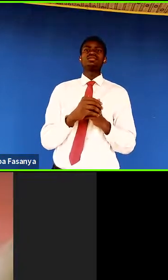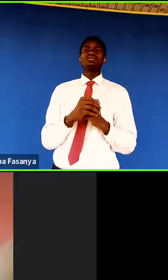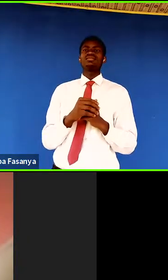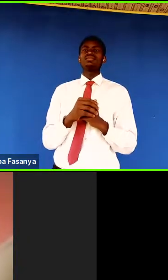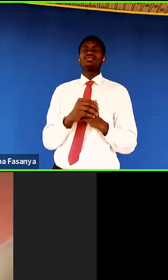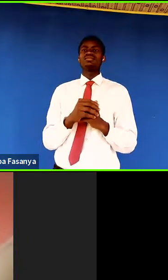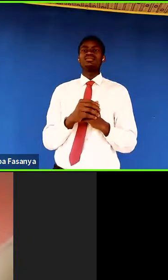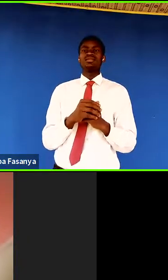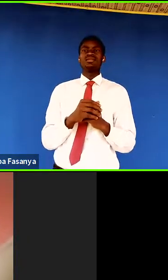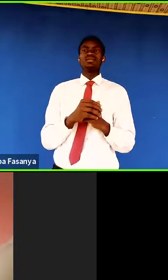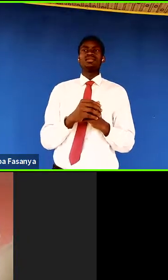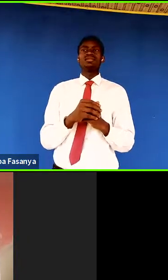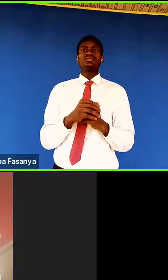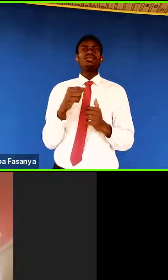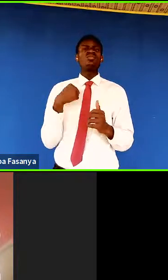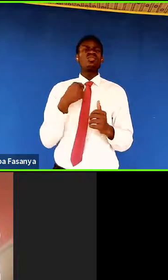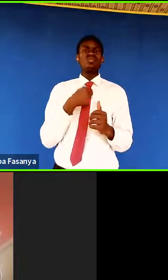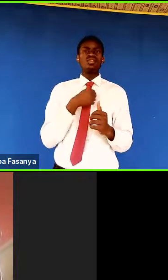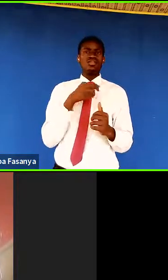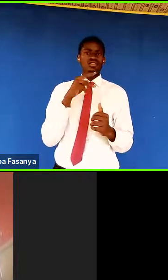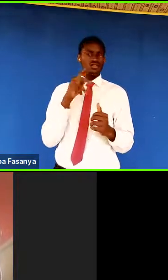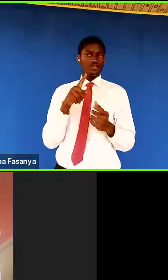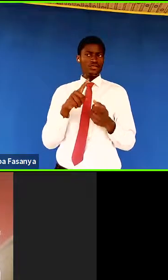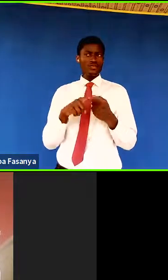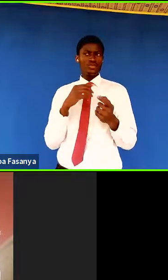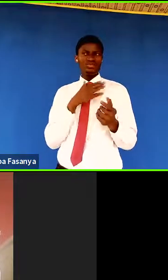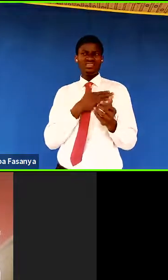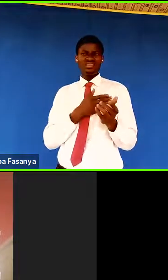what you just said now about ovulation.